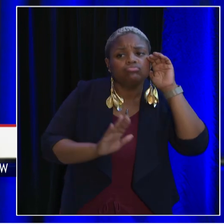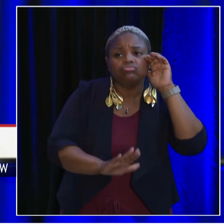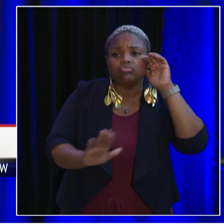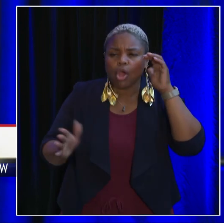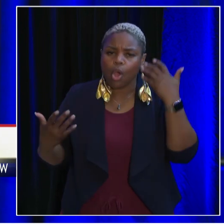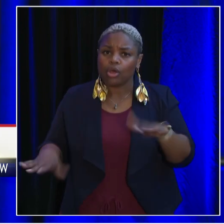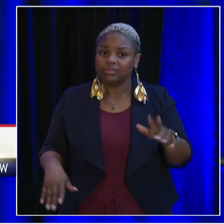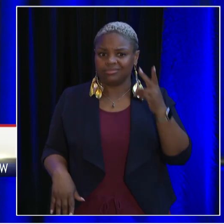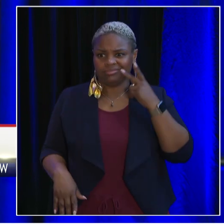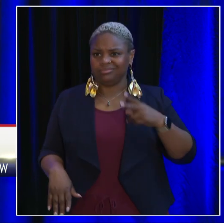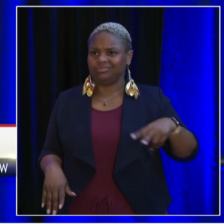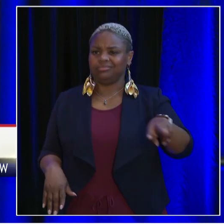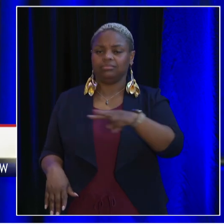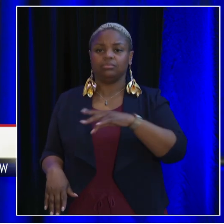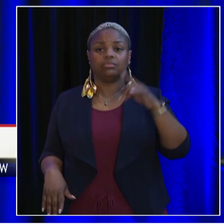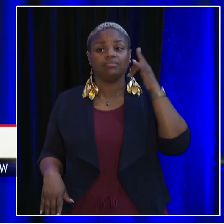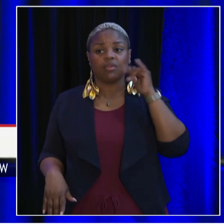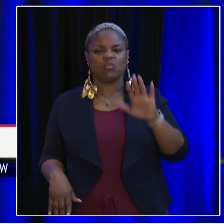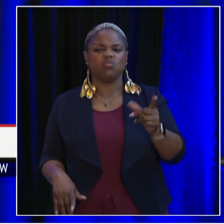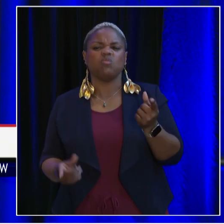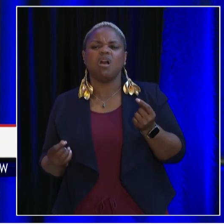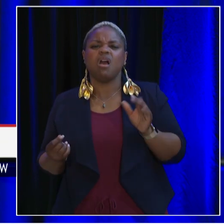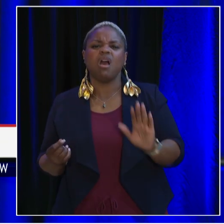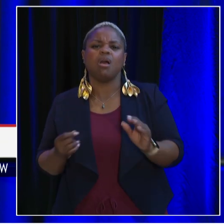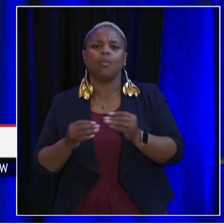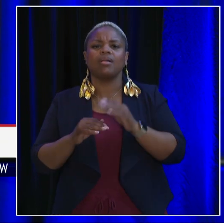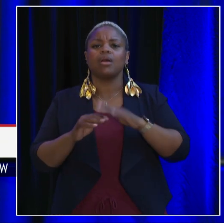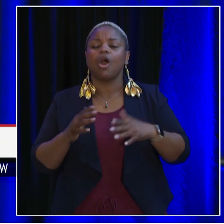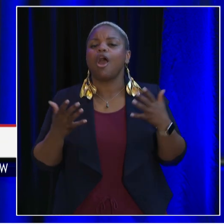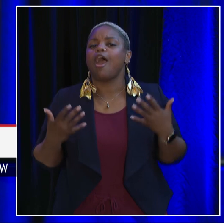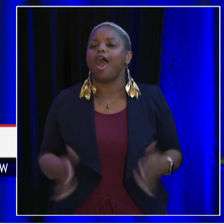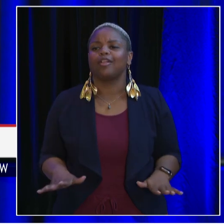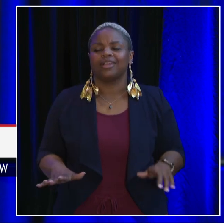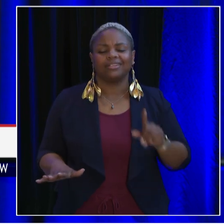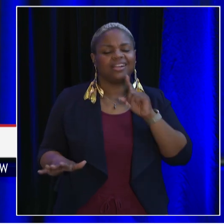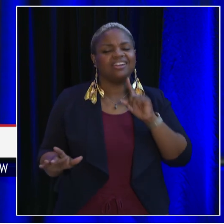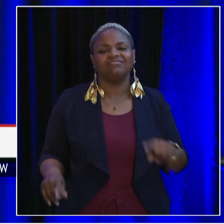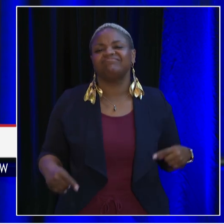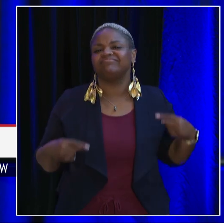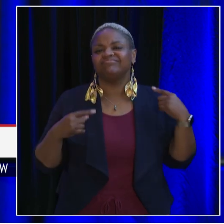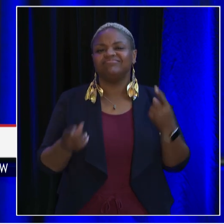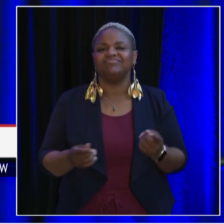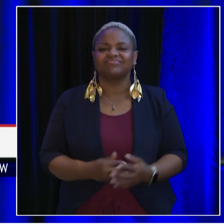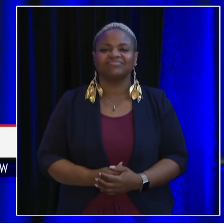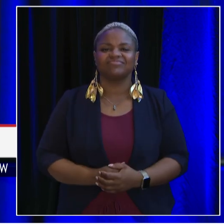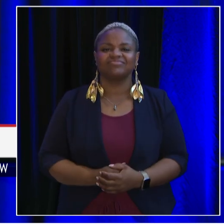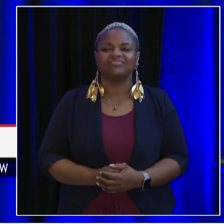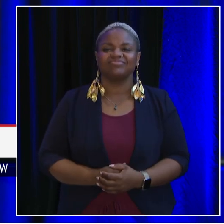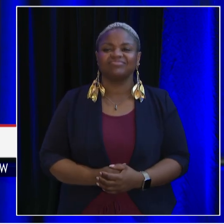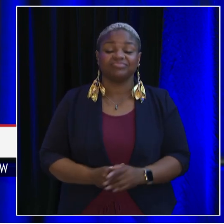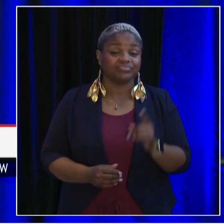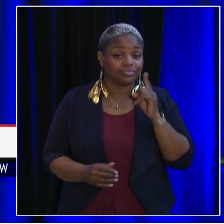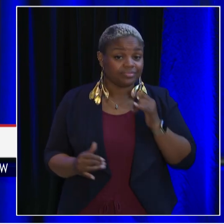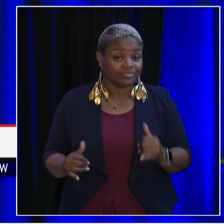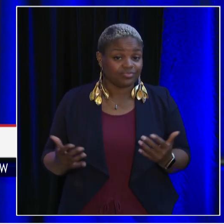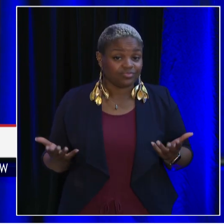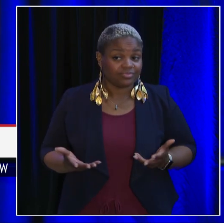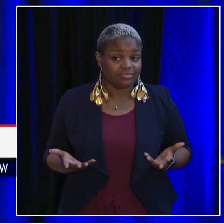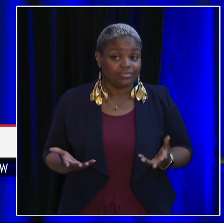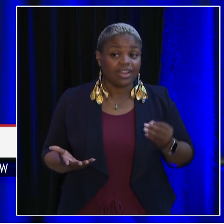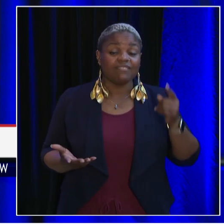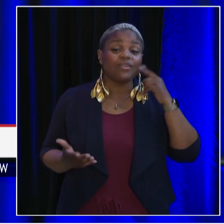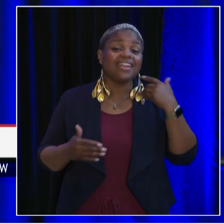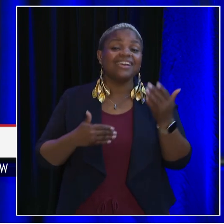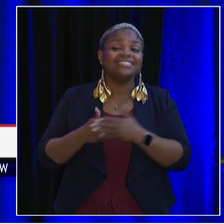we will forever do more than what we have done. So that for this present and even the next